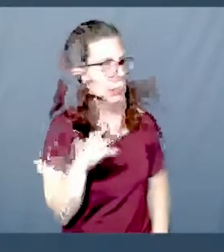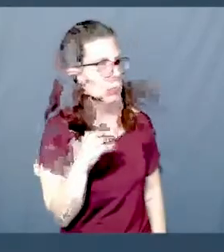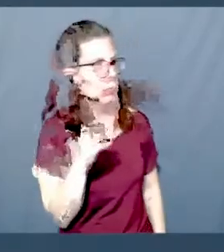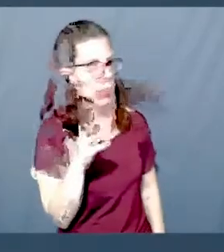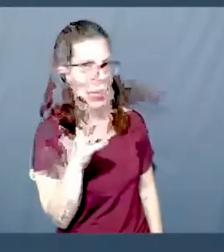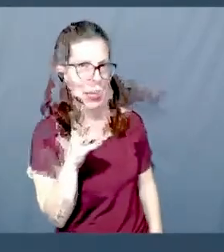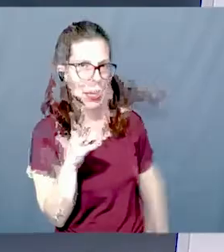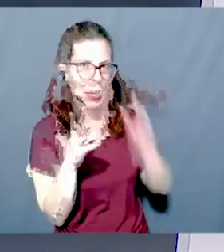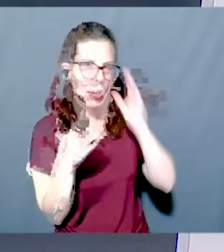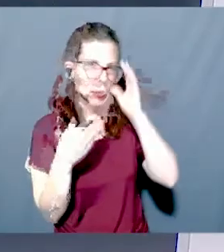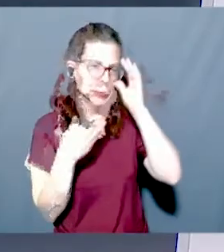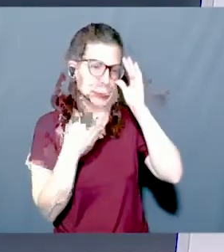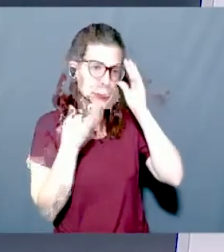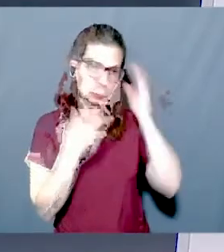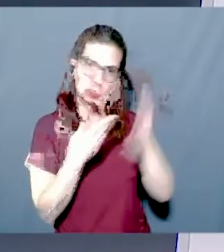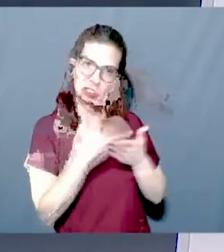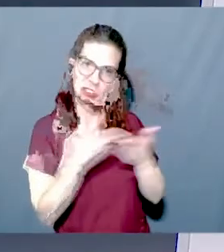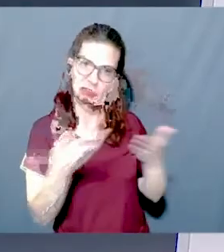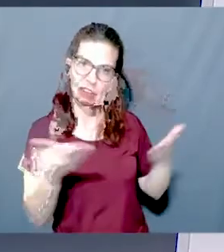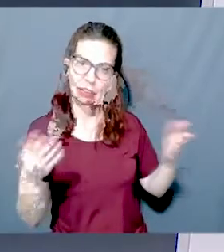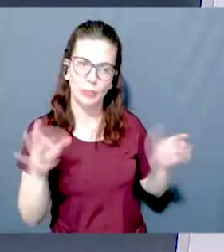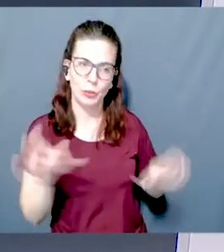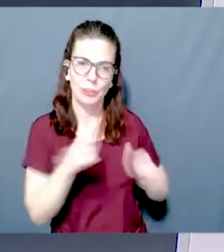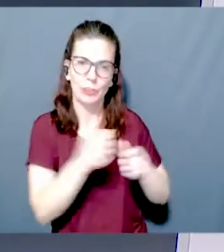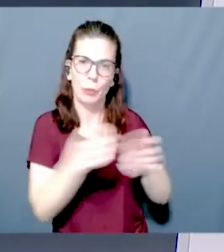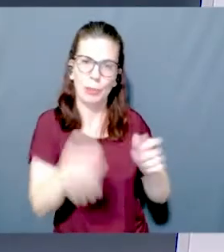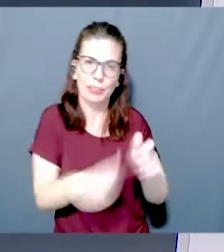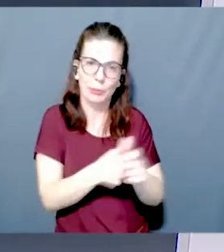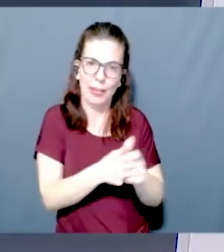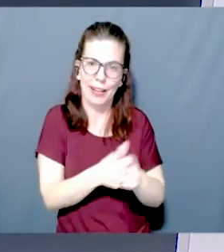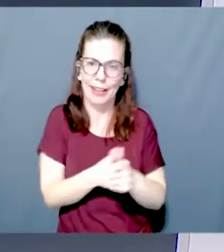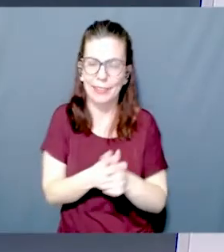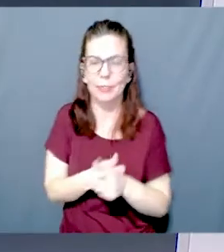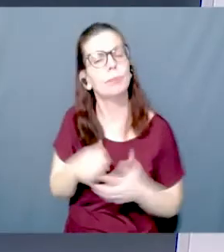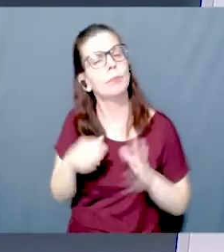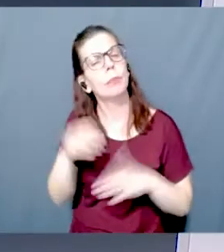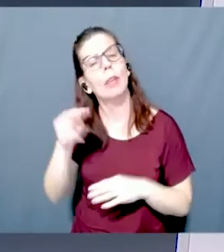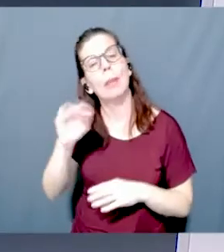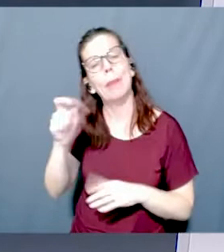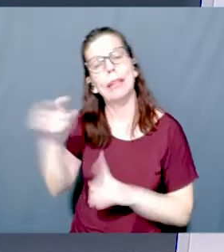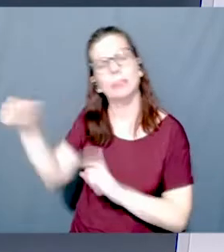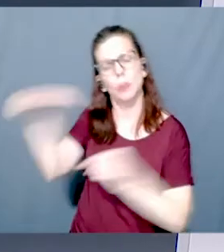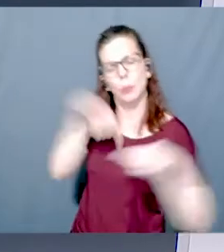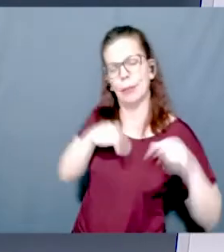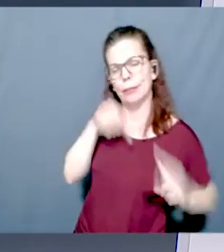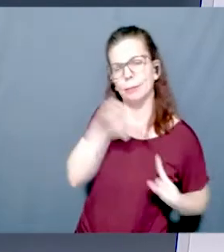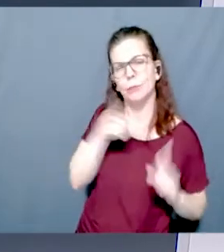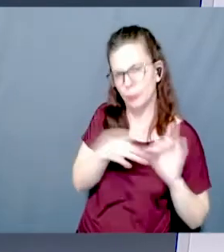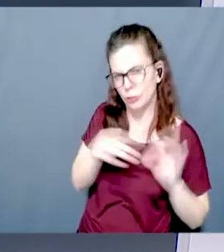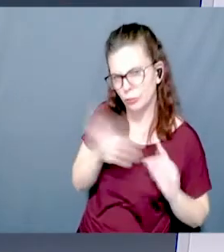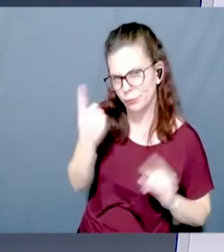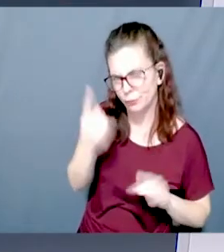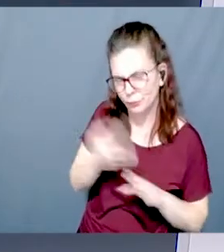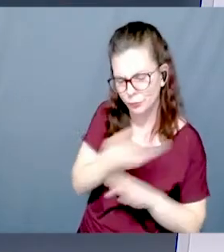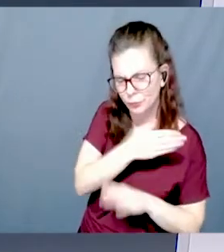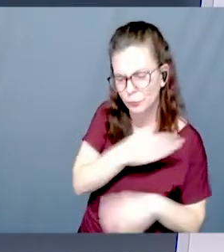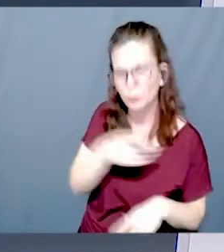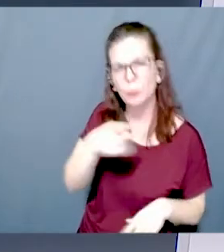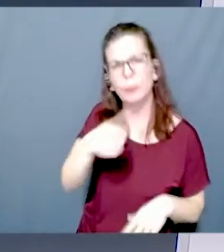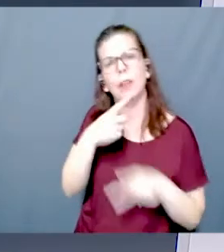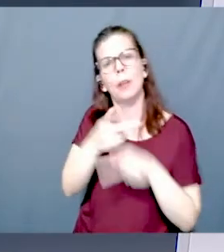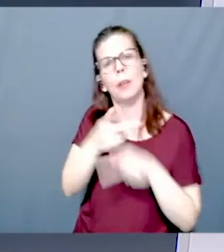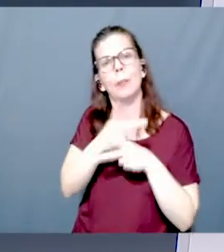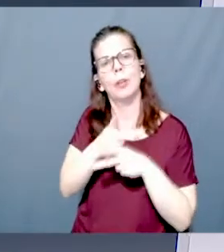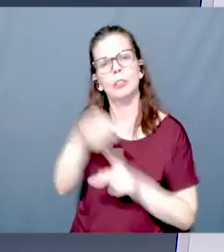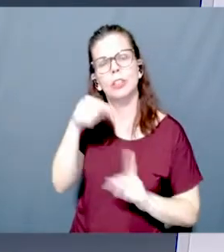little device, doing so much under the hood. Now, Max, I want to go back to something that you mentioned earlier. You talked about how the production of different